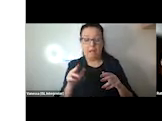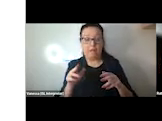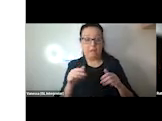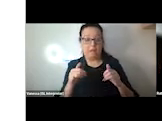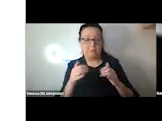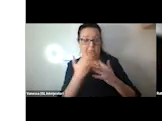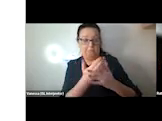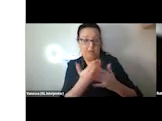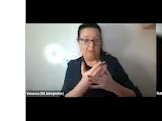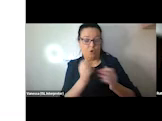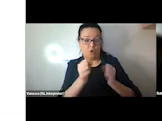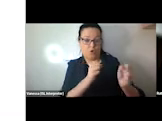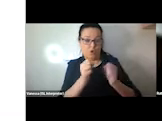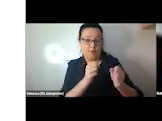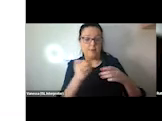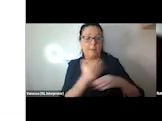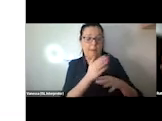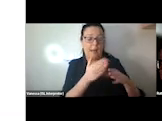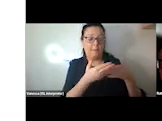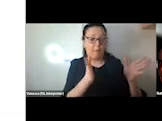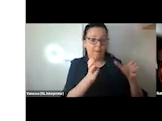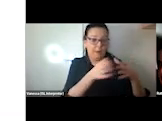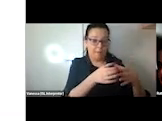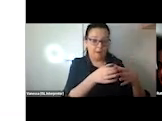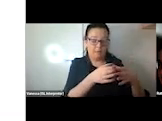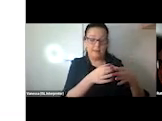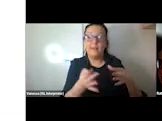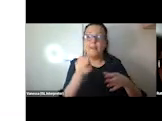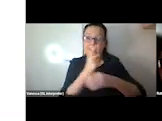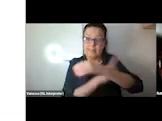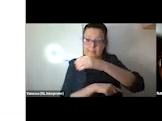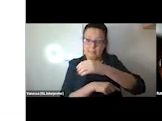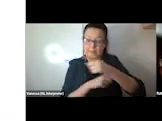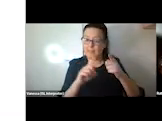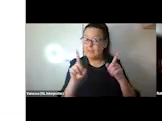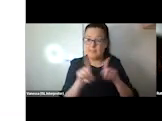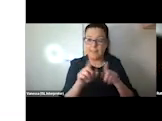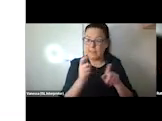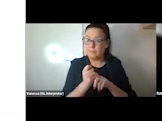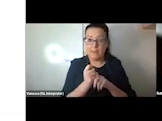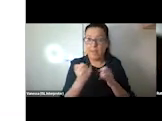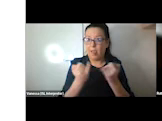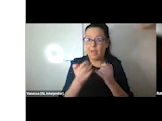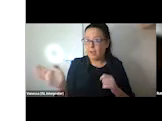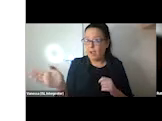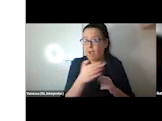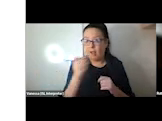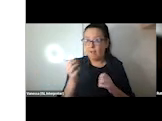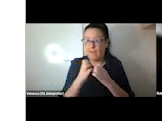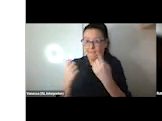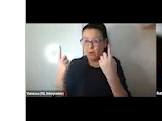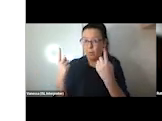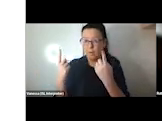public body at the same access point or location and at the same time as everyone else, where that's practical and